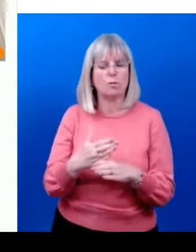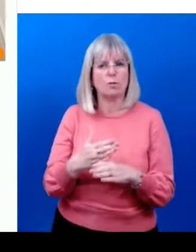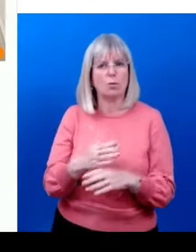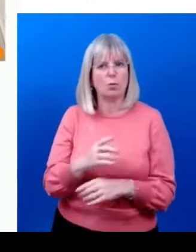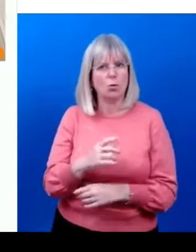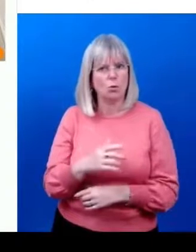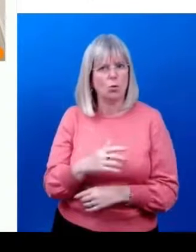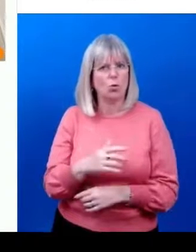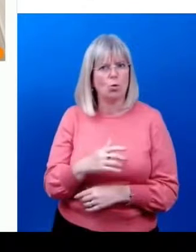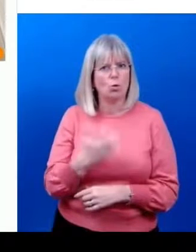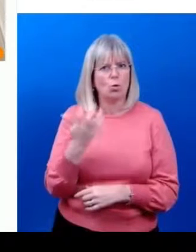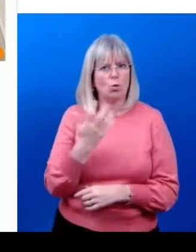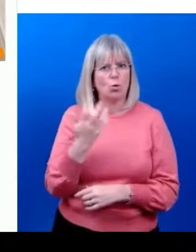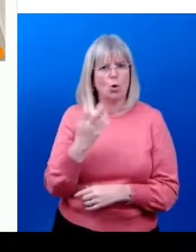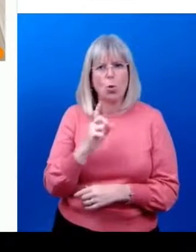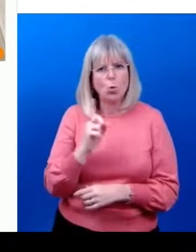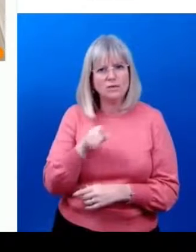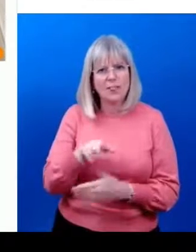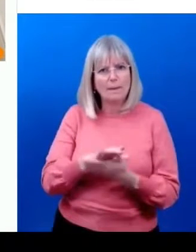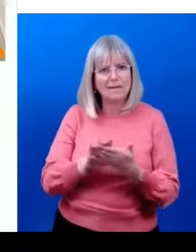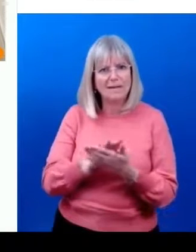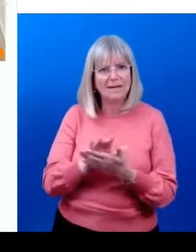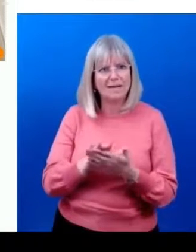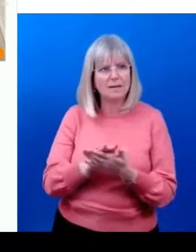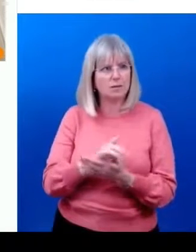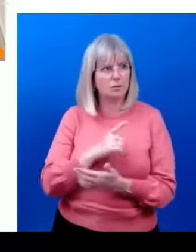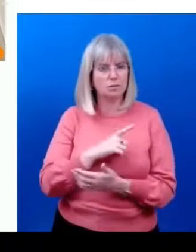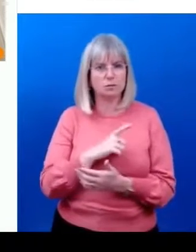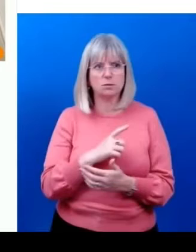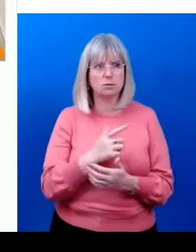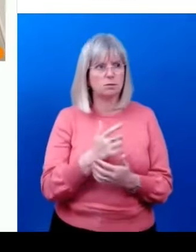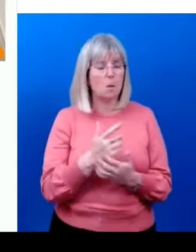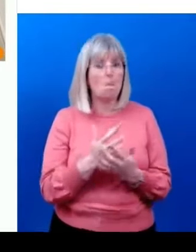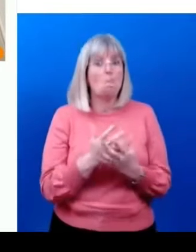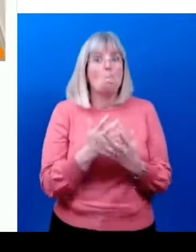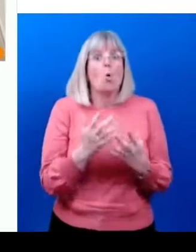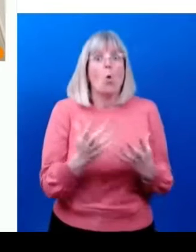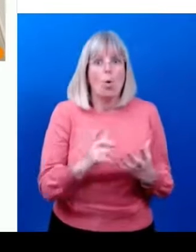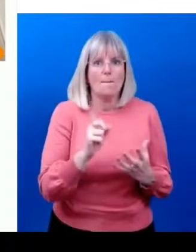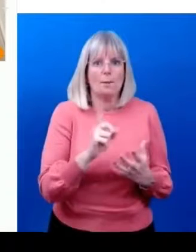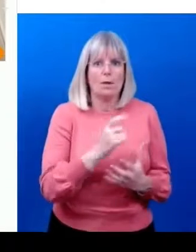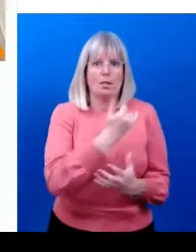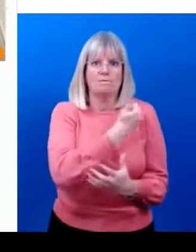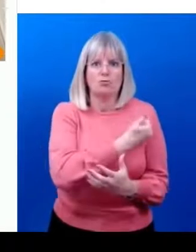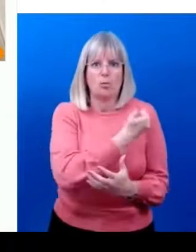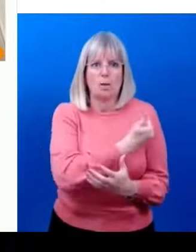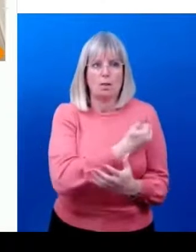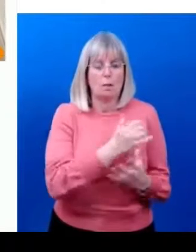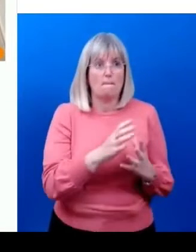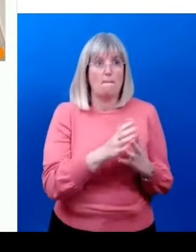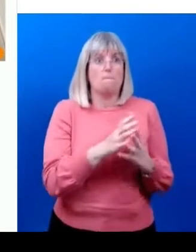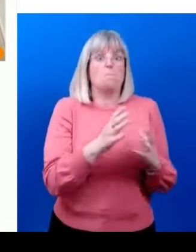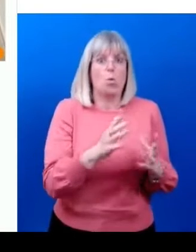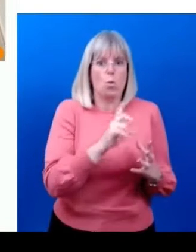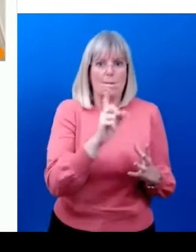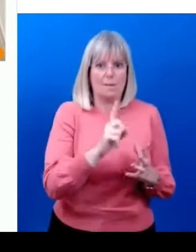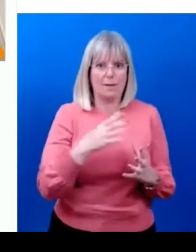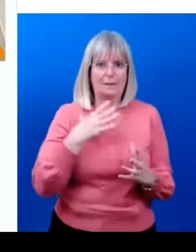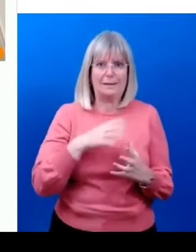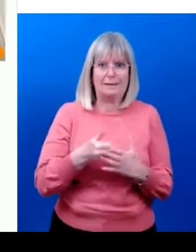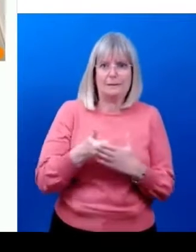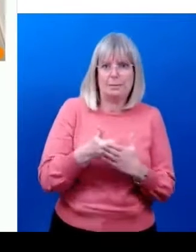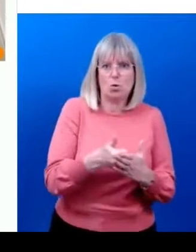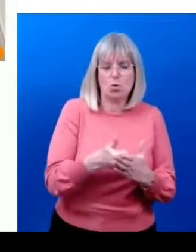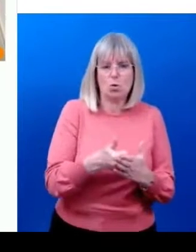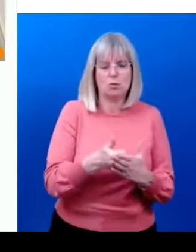vulnerable, more likely to need support than ever before, that they're deciding that they can make a saving by